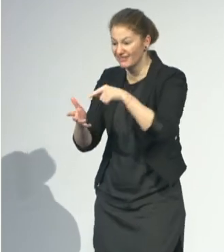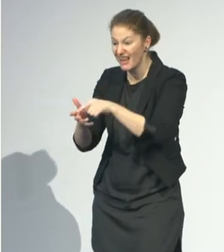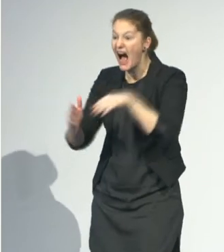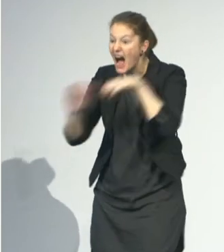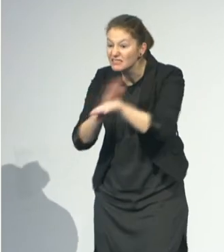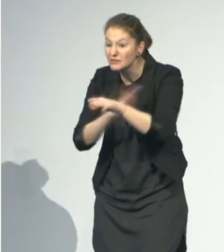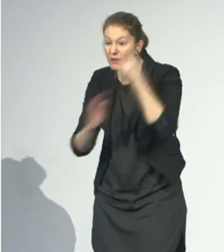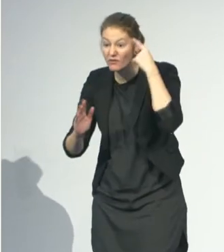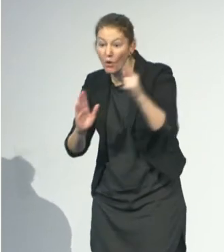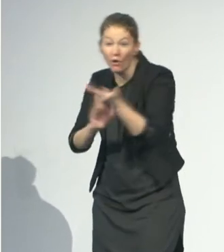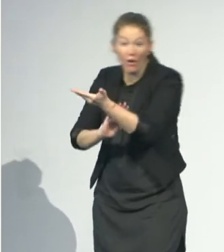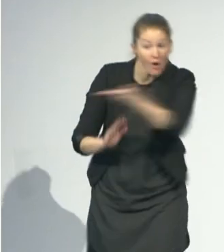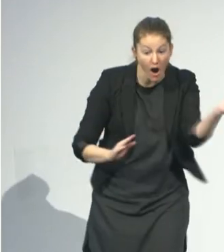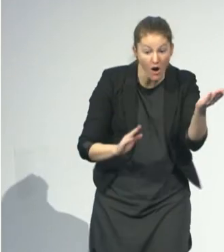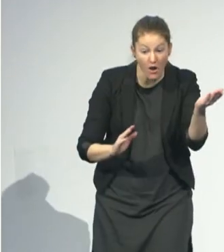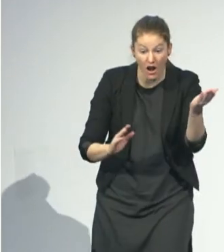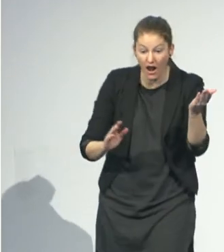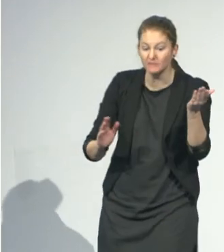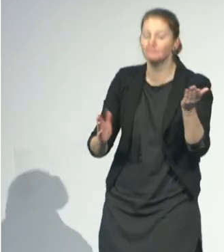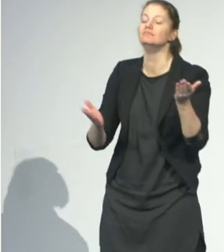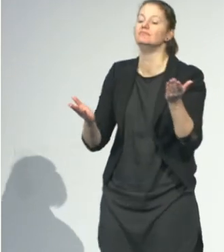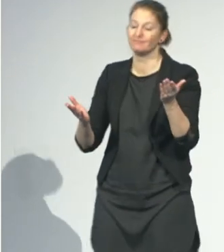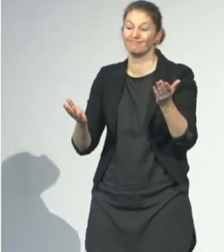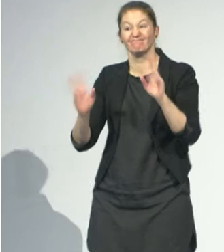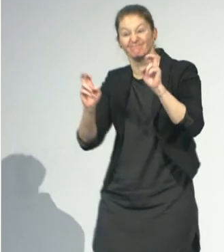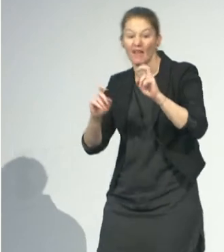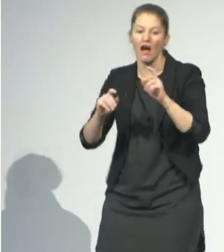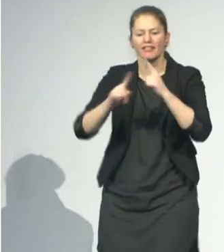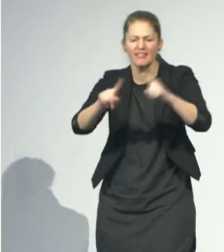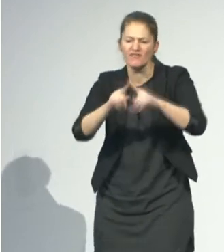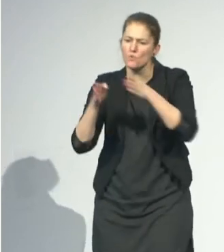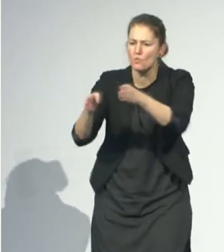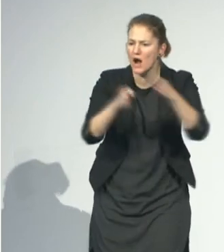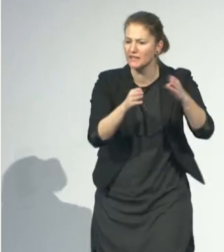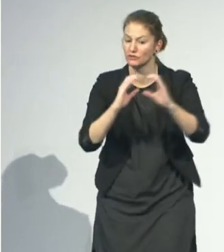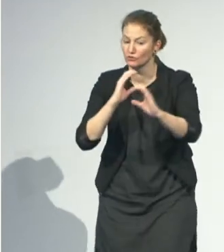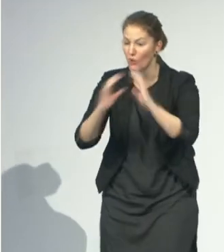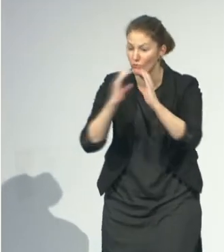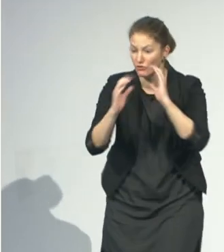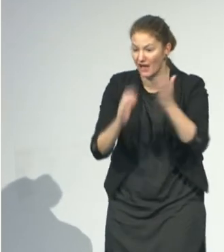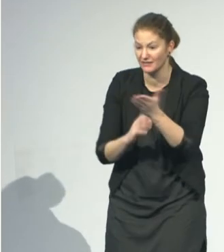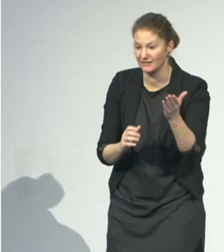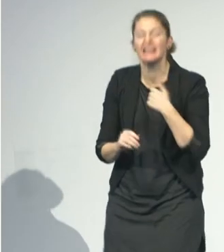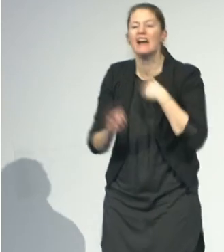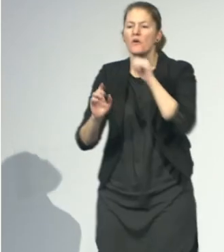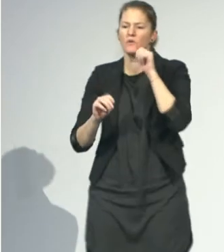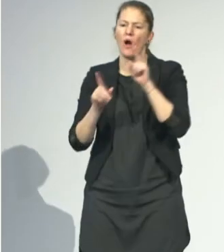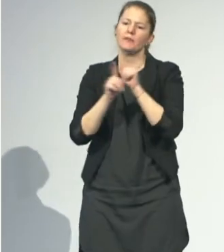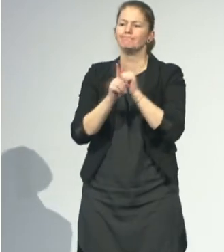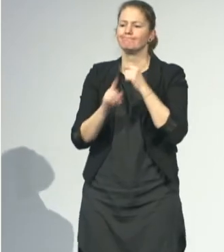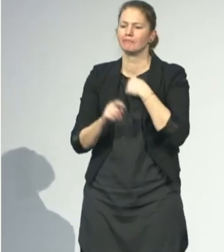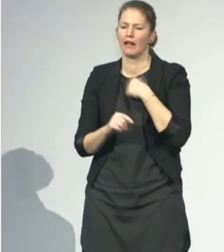It is something that I don't want to be rude, but it's something that touches me